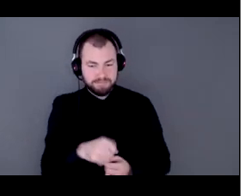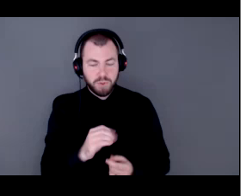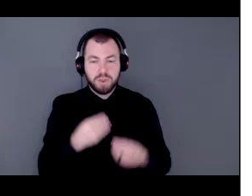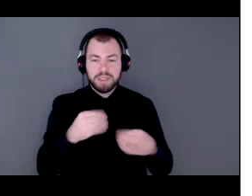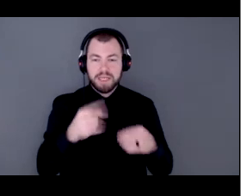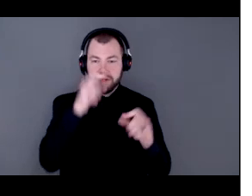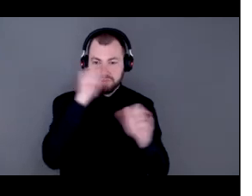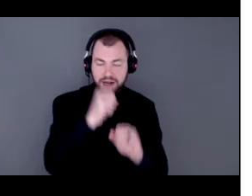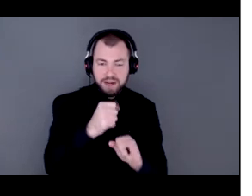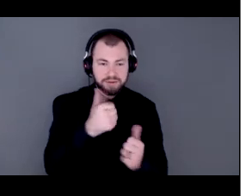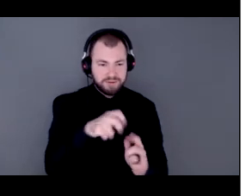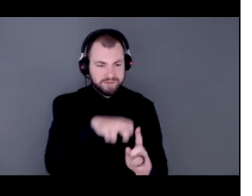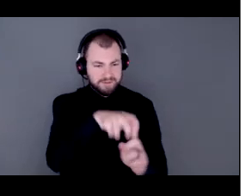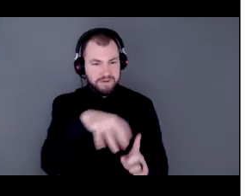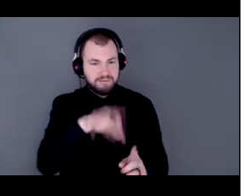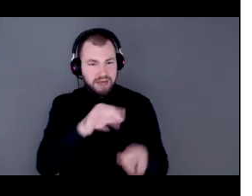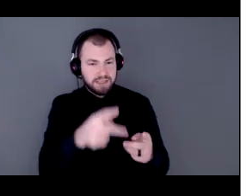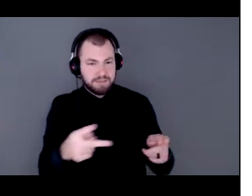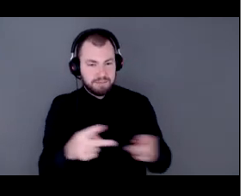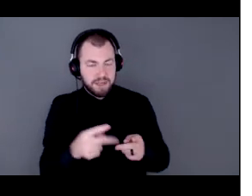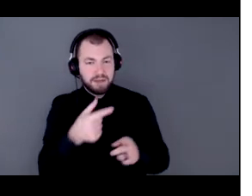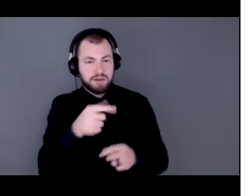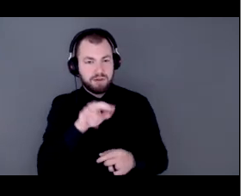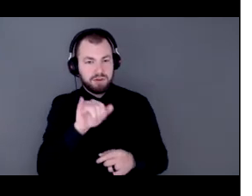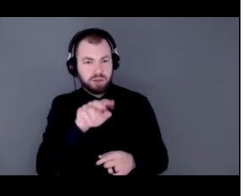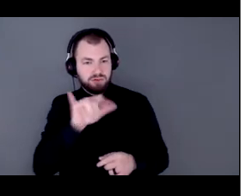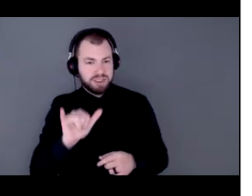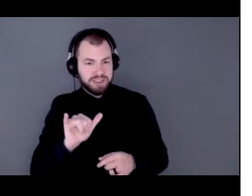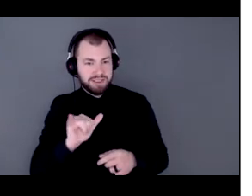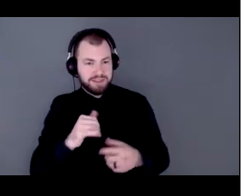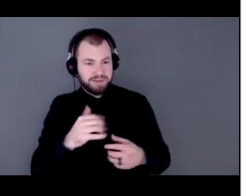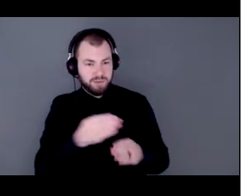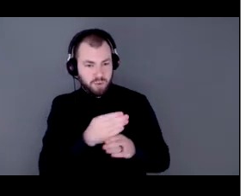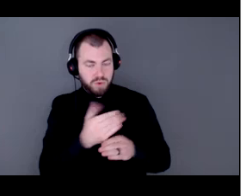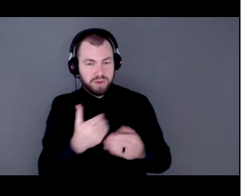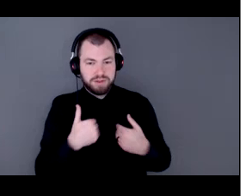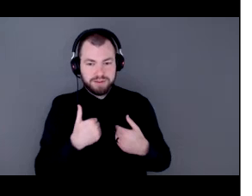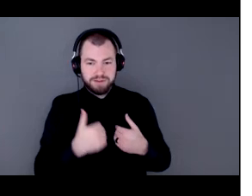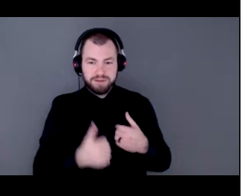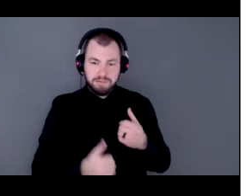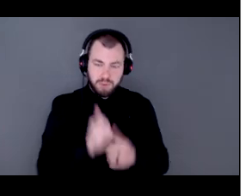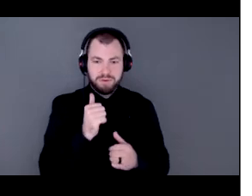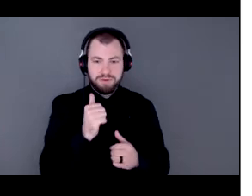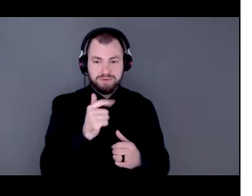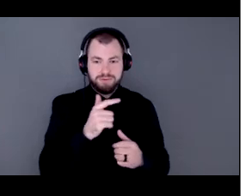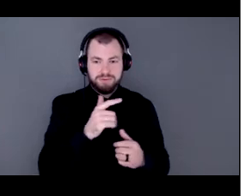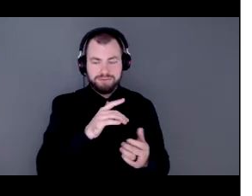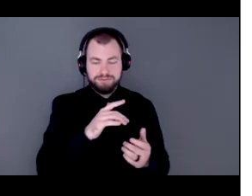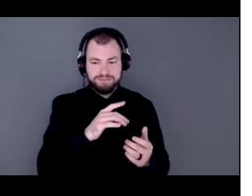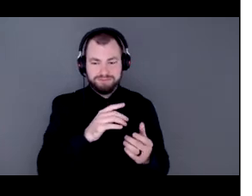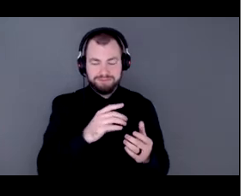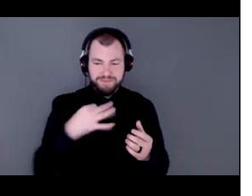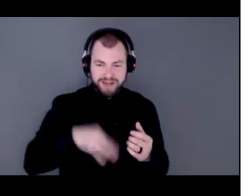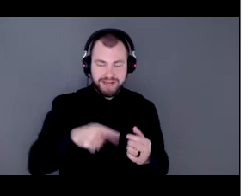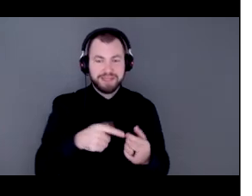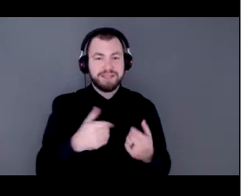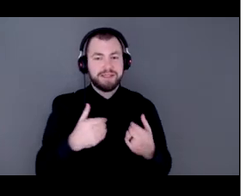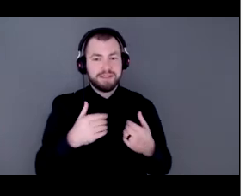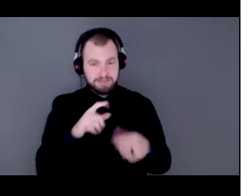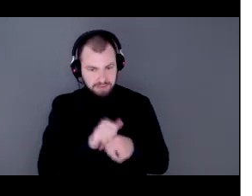spots where grizzly wood has its most advantages, and that's where there's ground contact. It doesn't absorb water. It's got a lot